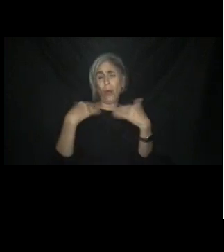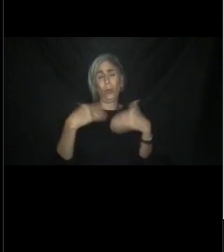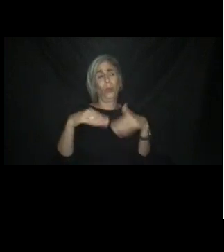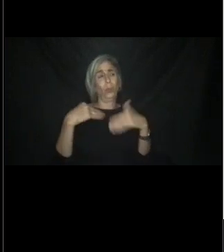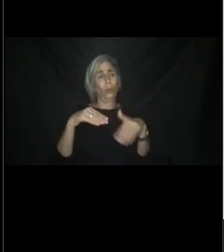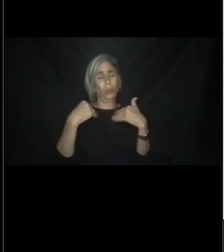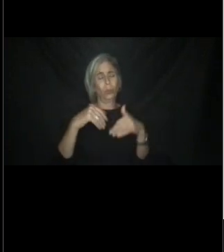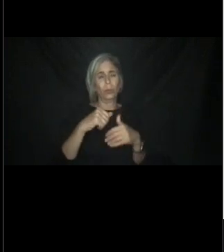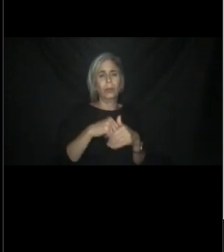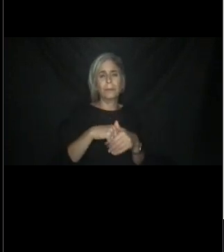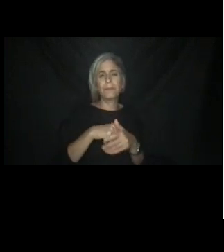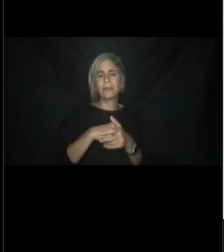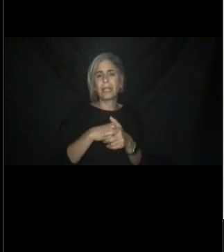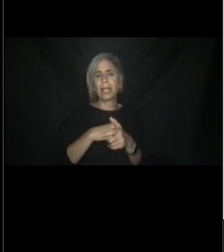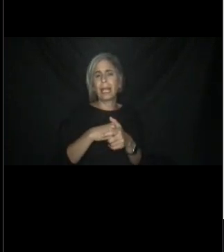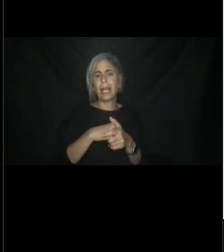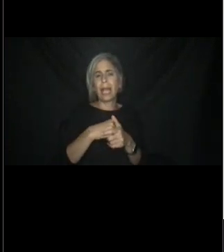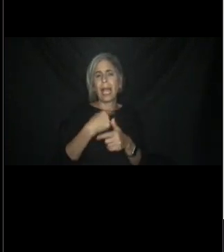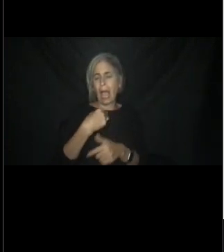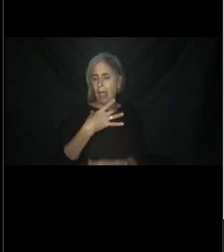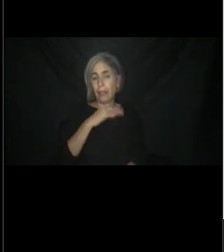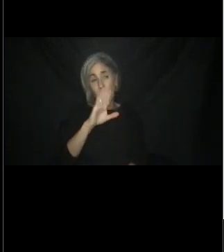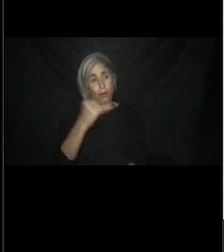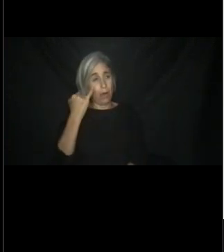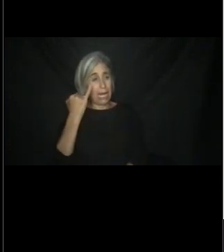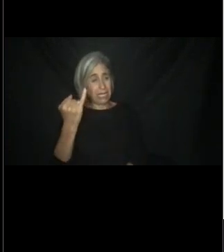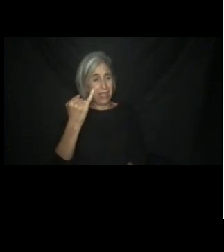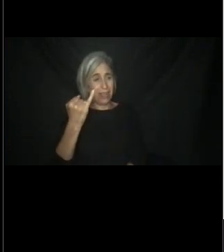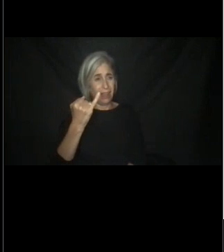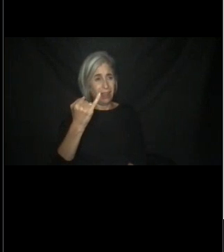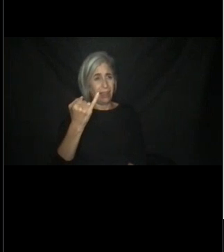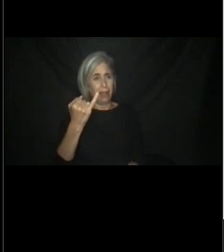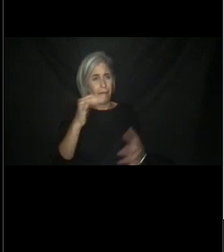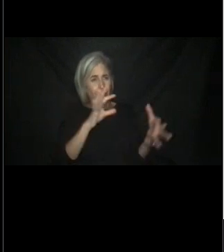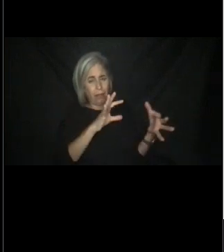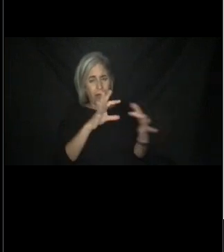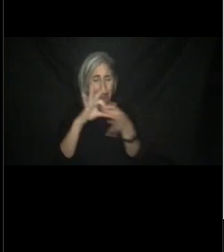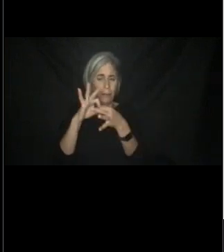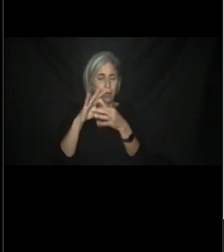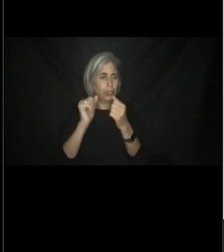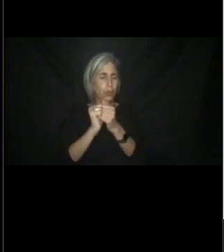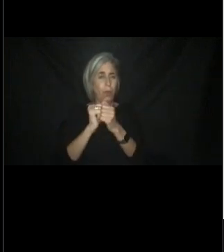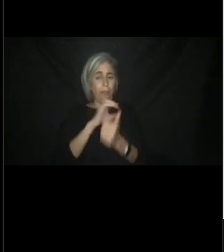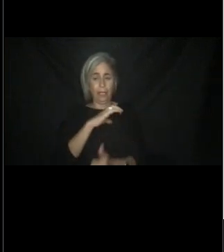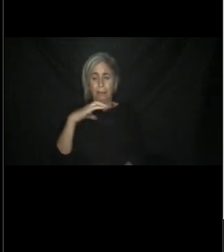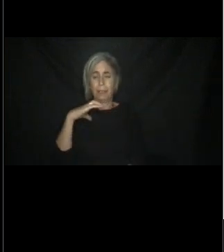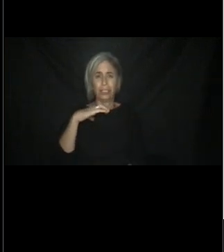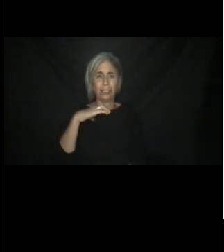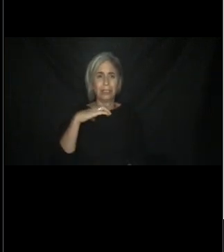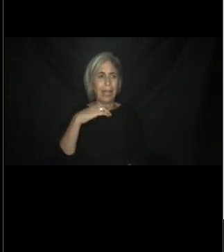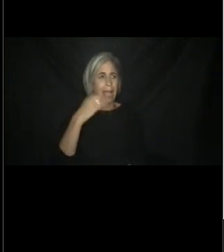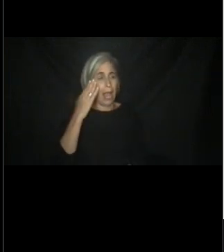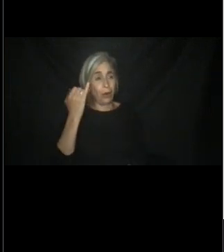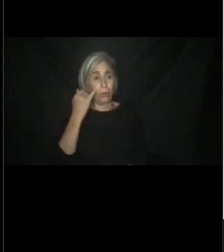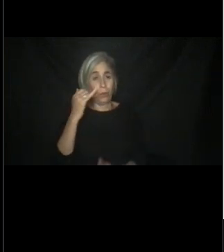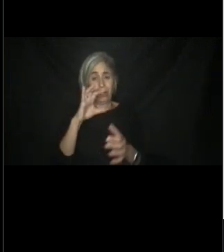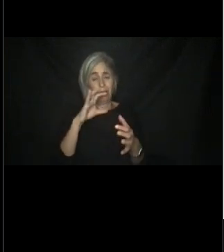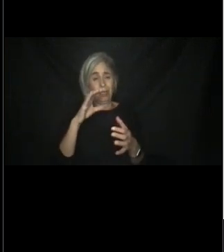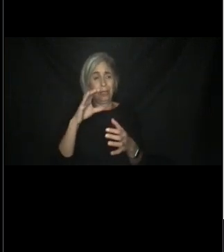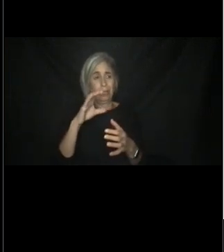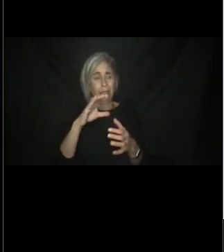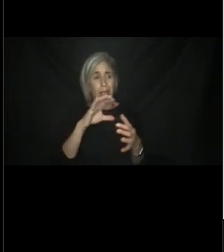So that's, you know, and I like your idea of collaboration amongst the commission. I don't know if we can collaborate on that